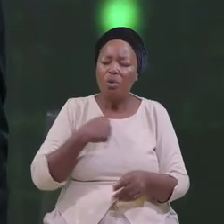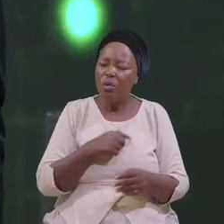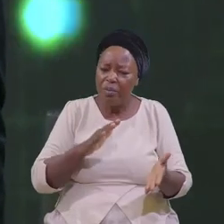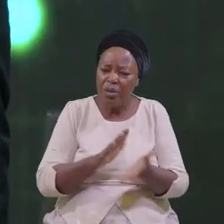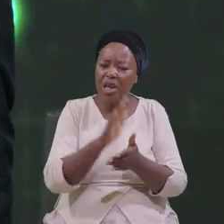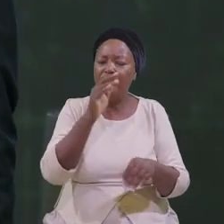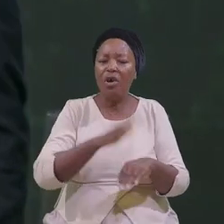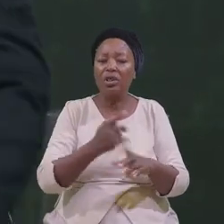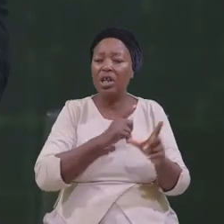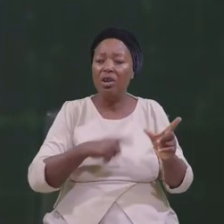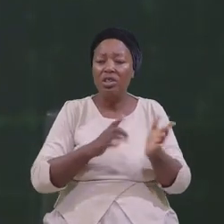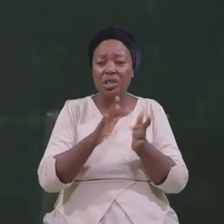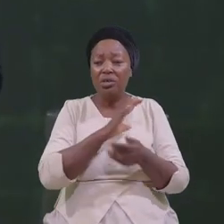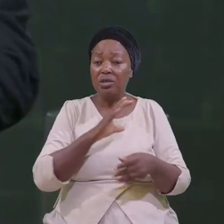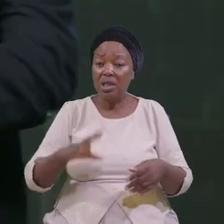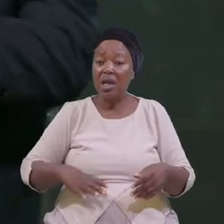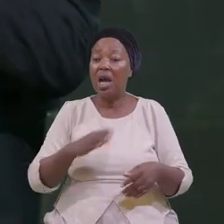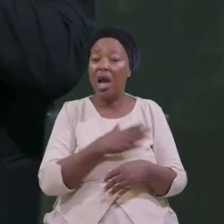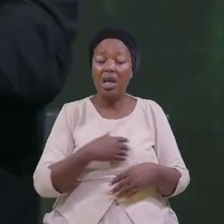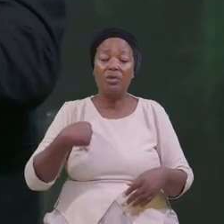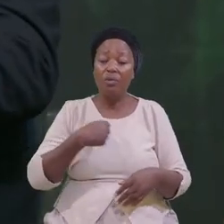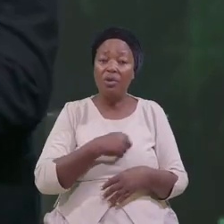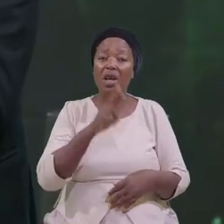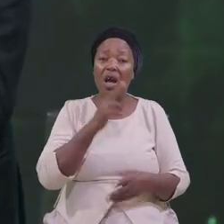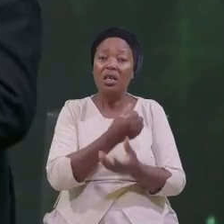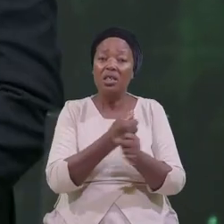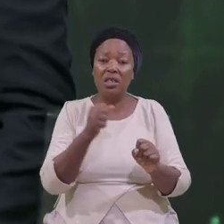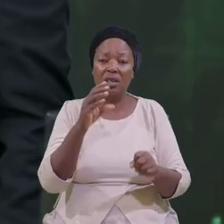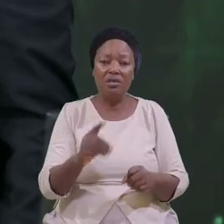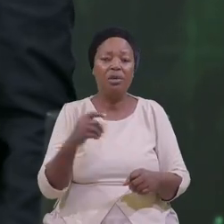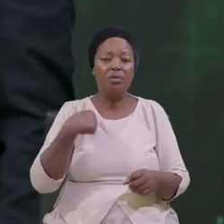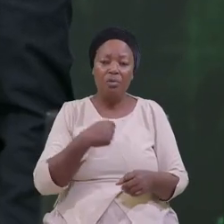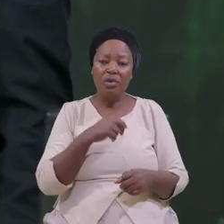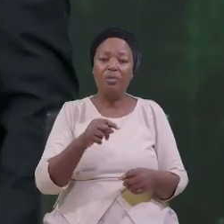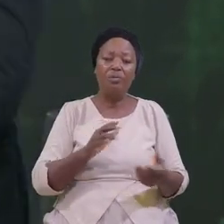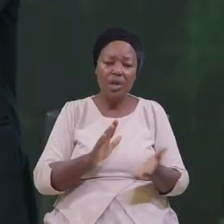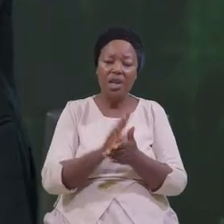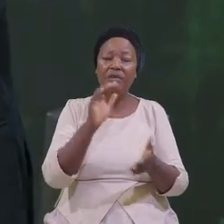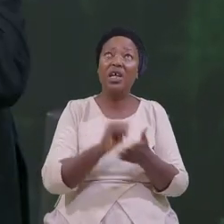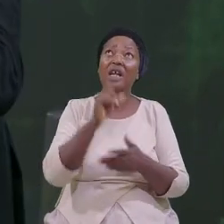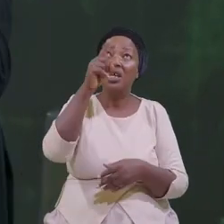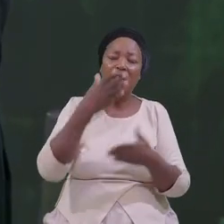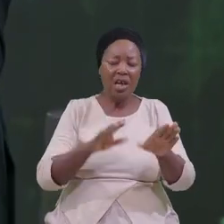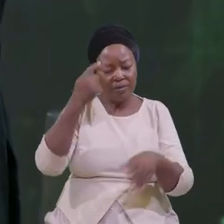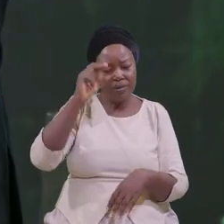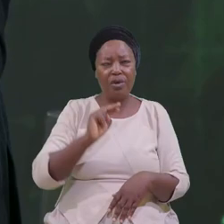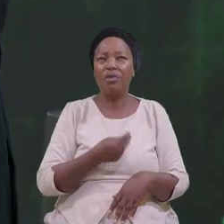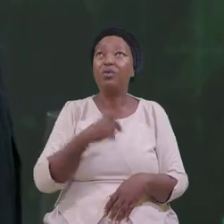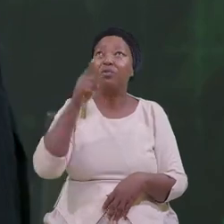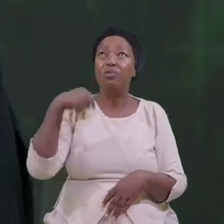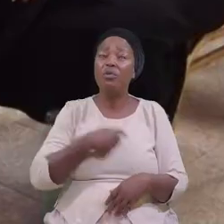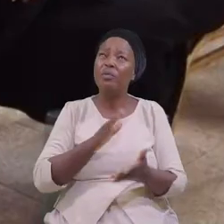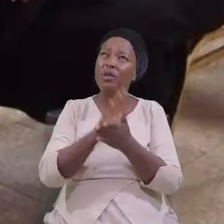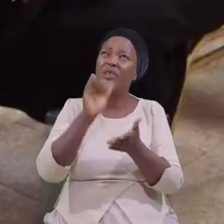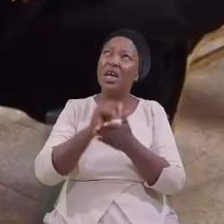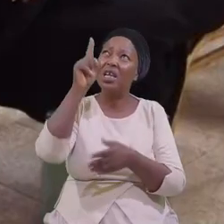Lord Jesus Christ and we are saved. We believe that he died for us. We believe that he is our